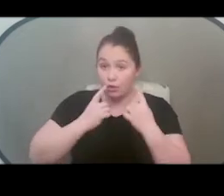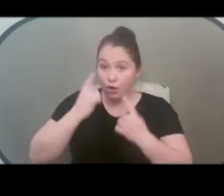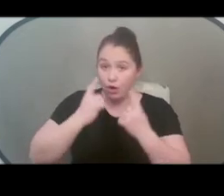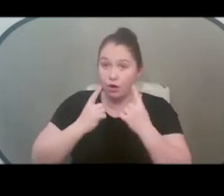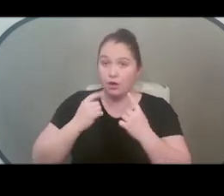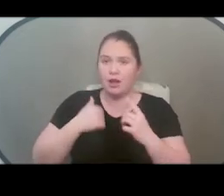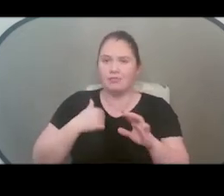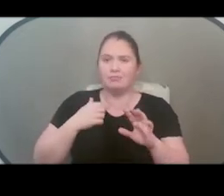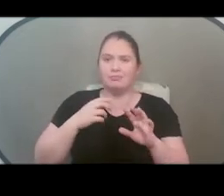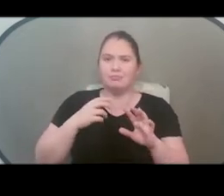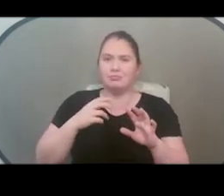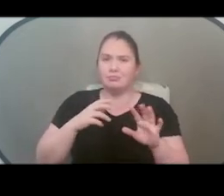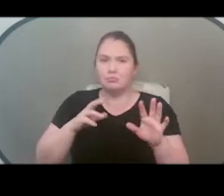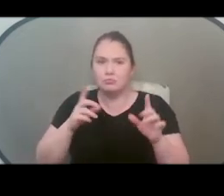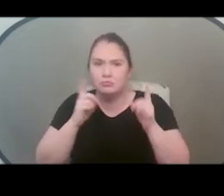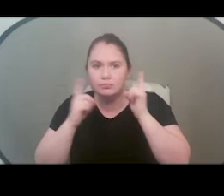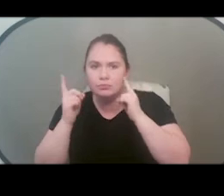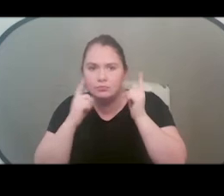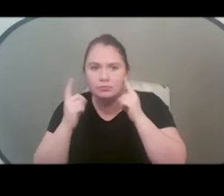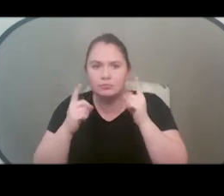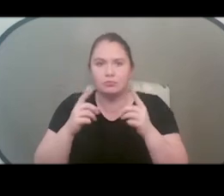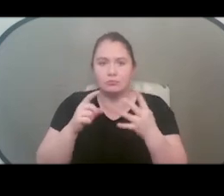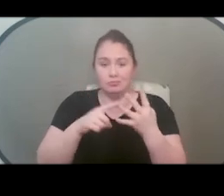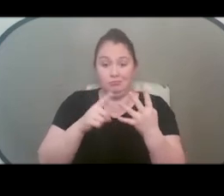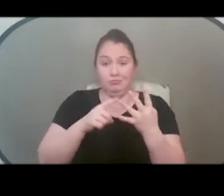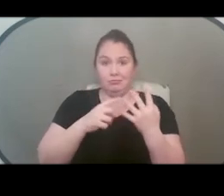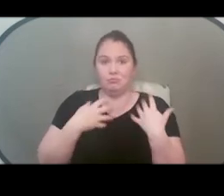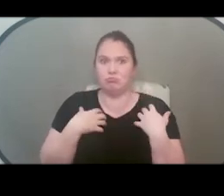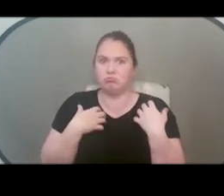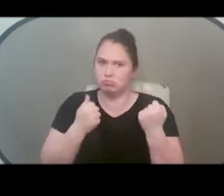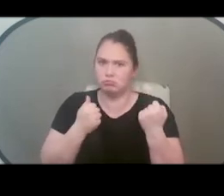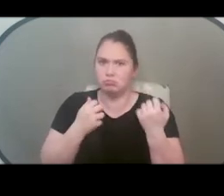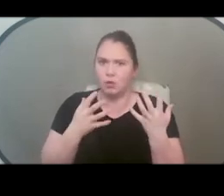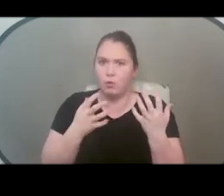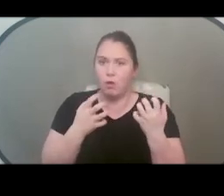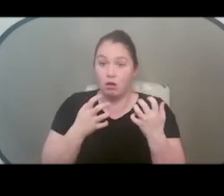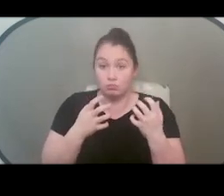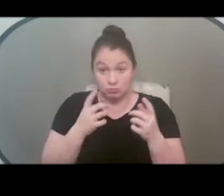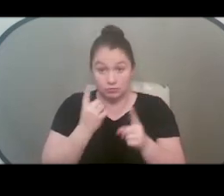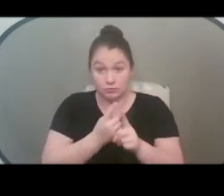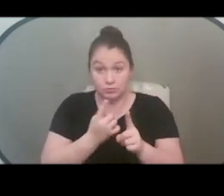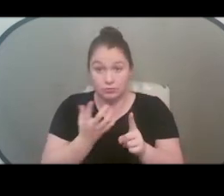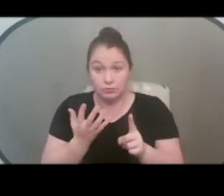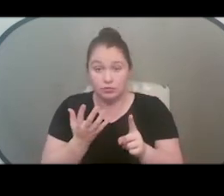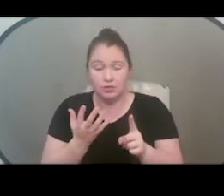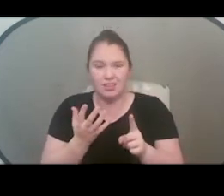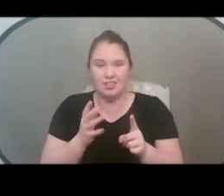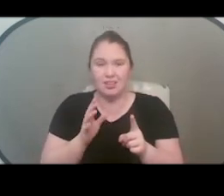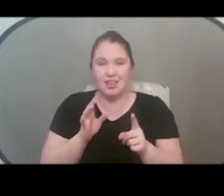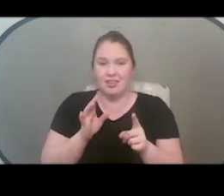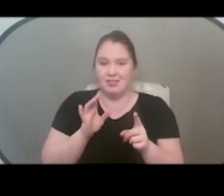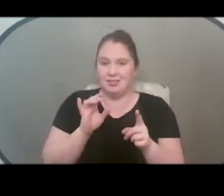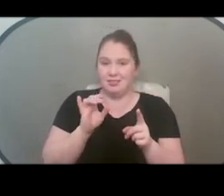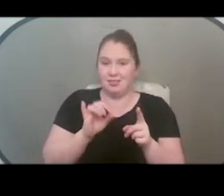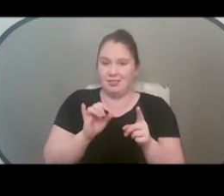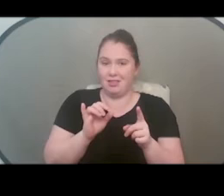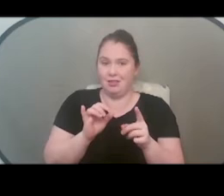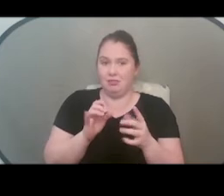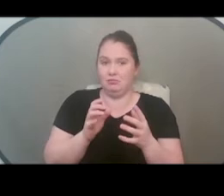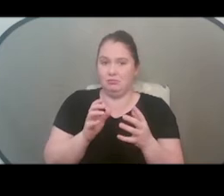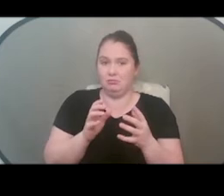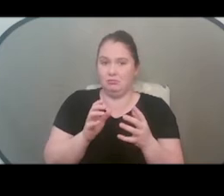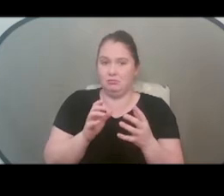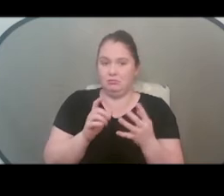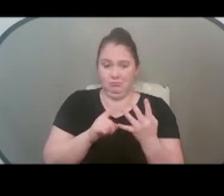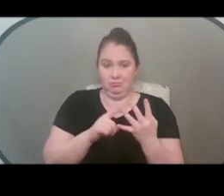stronger preference for option 3, which is the replacement on the campus. Is that primarily because it gets you